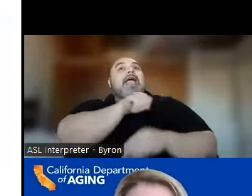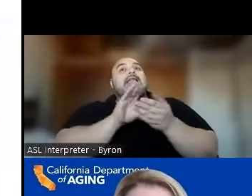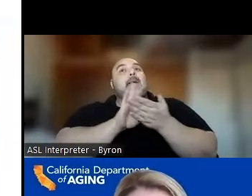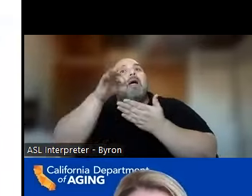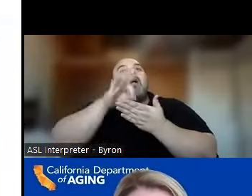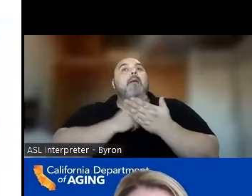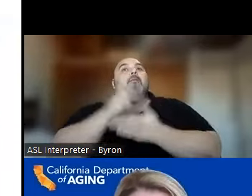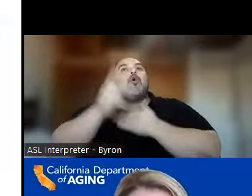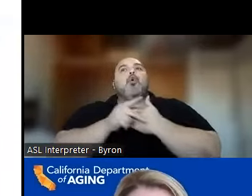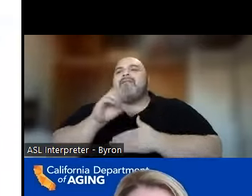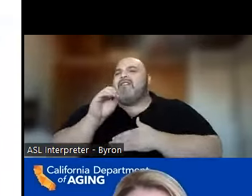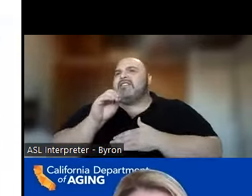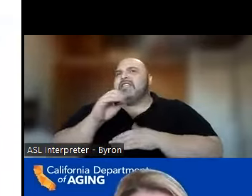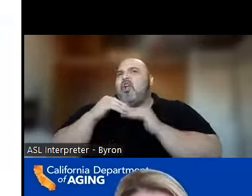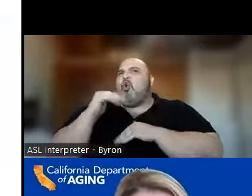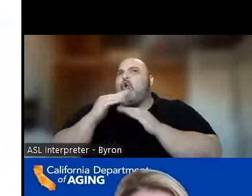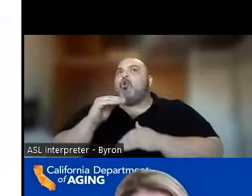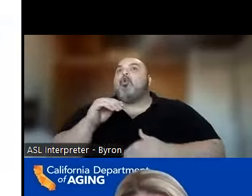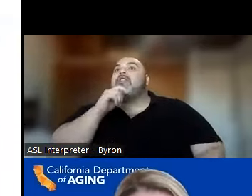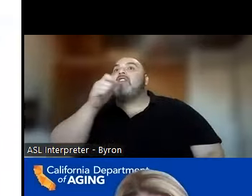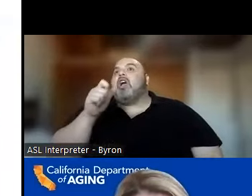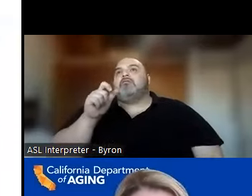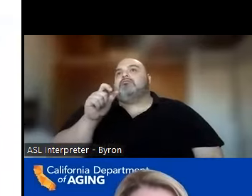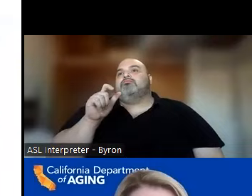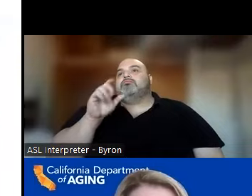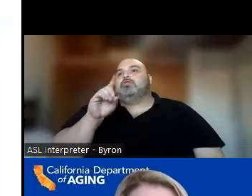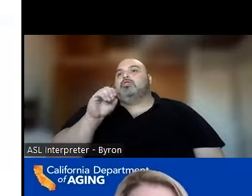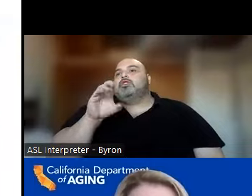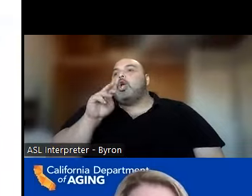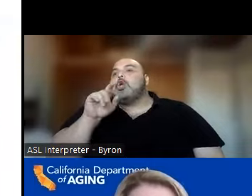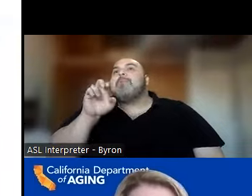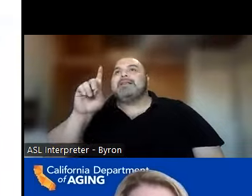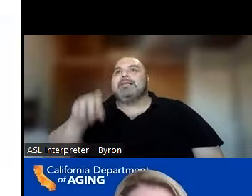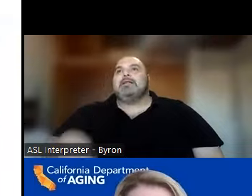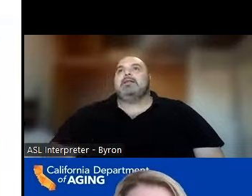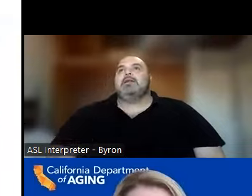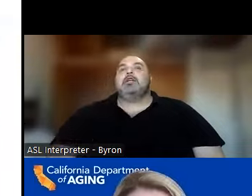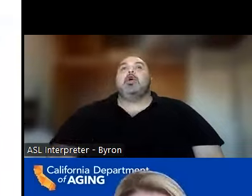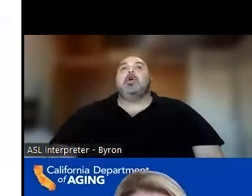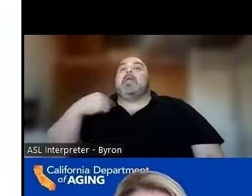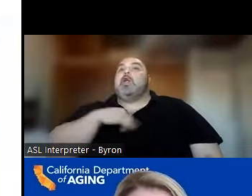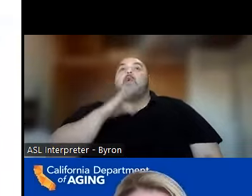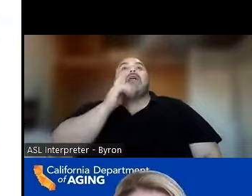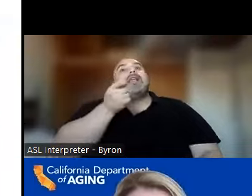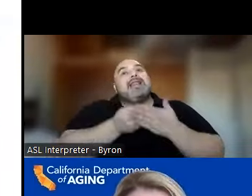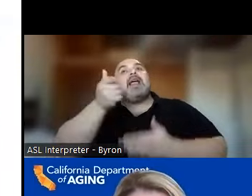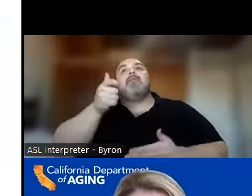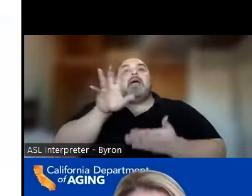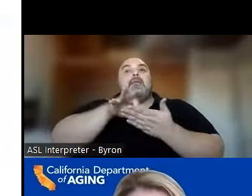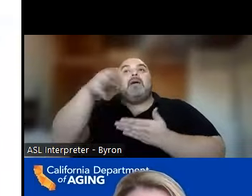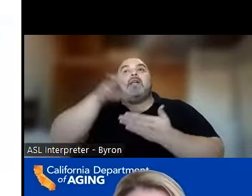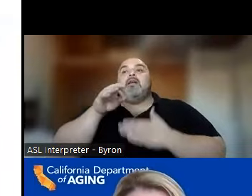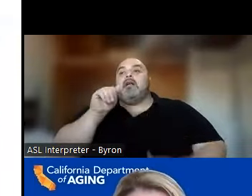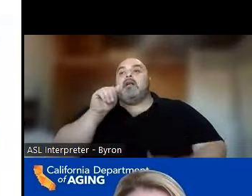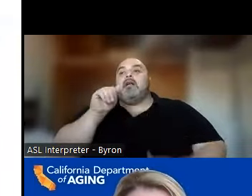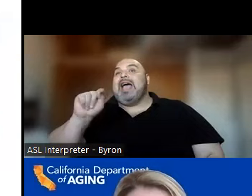are 50 plus years old who are undocumented. We are going to eliminate the Medi-Cal asset